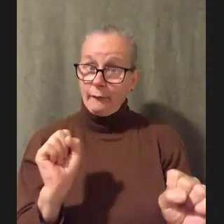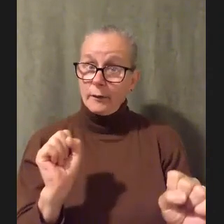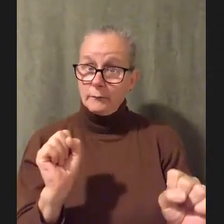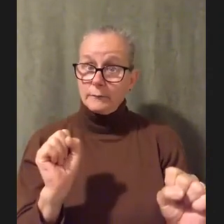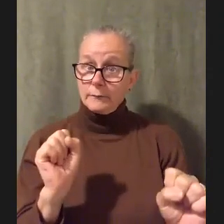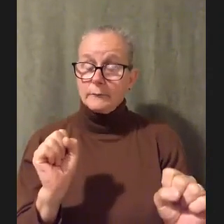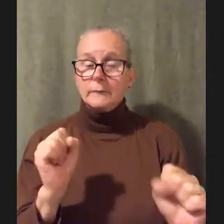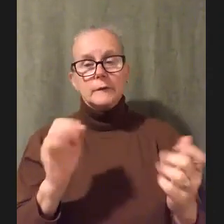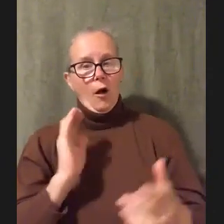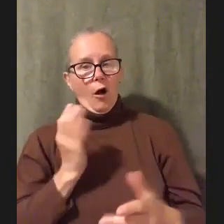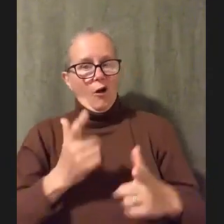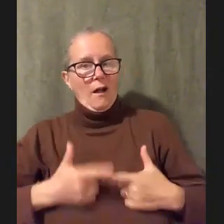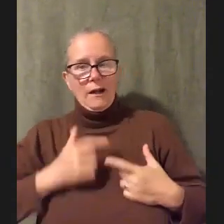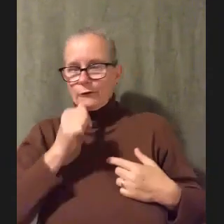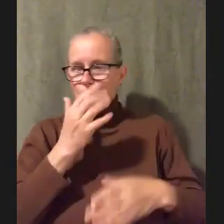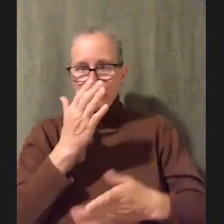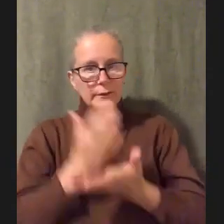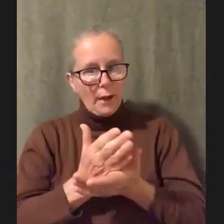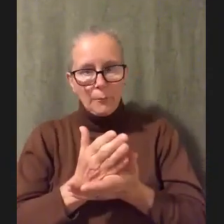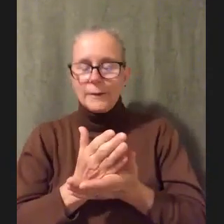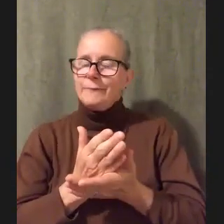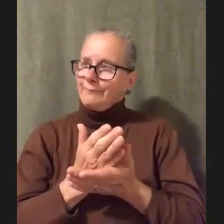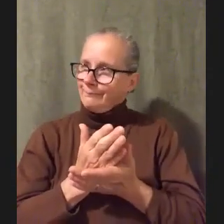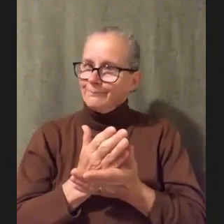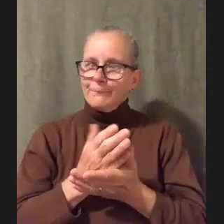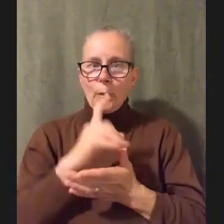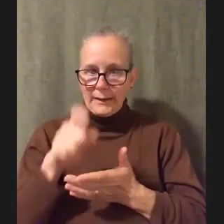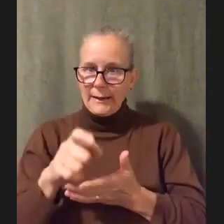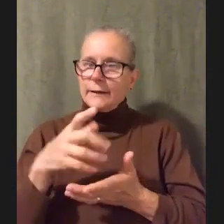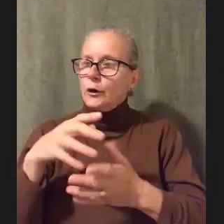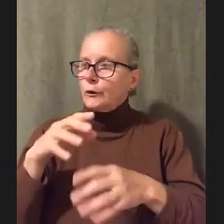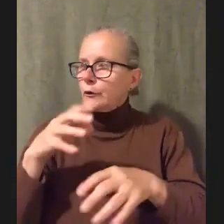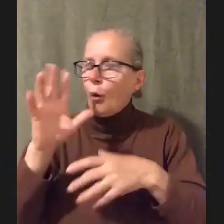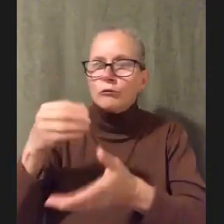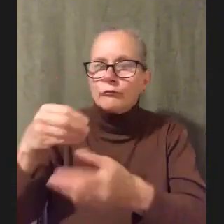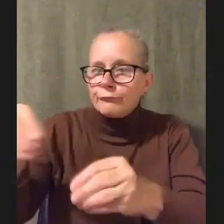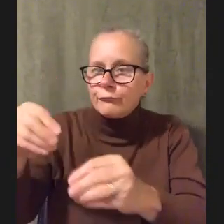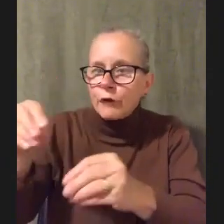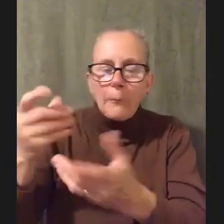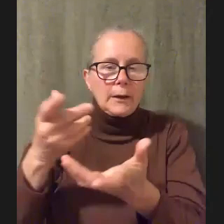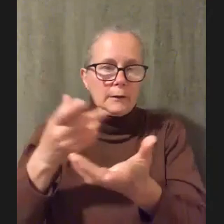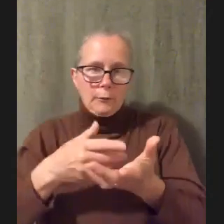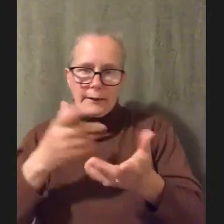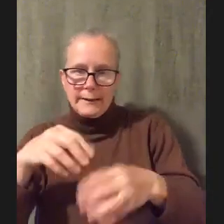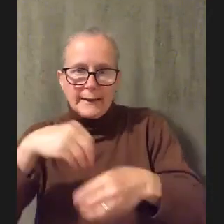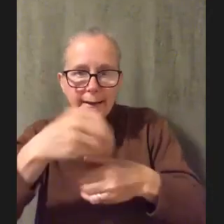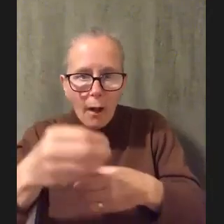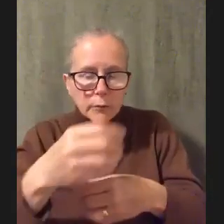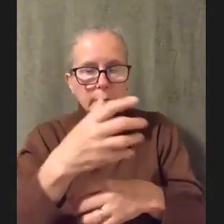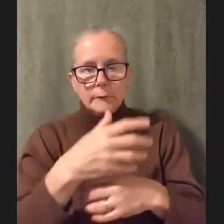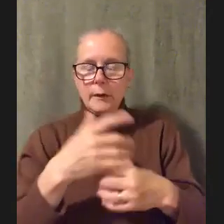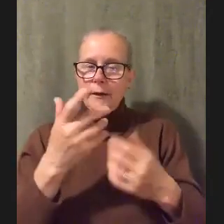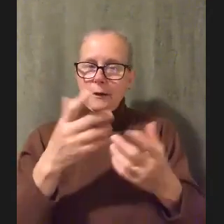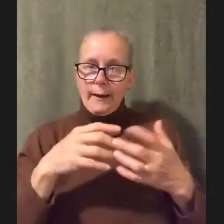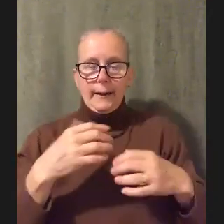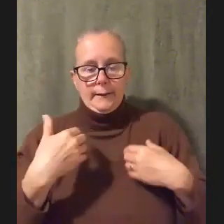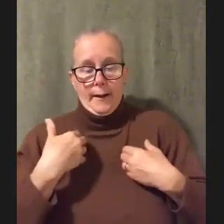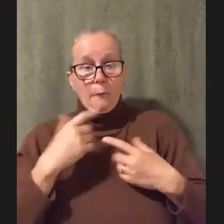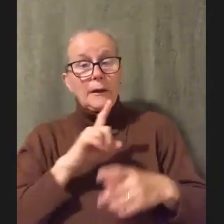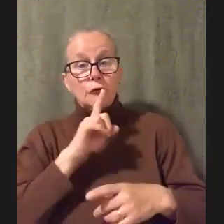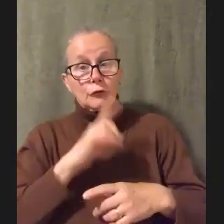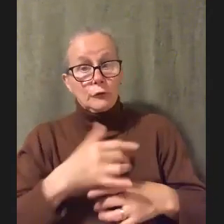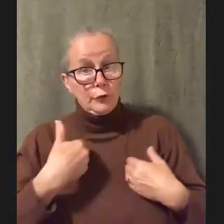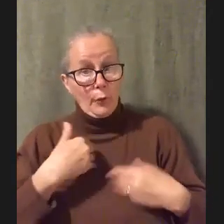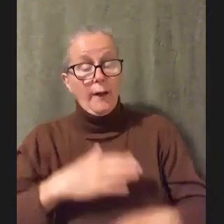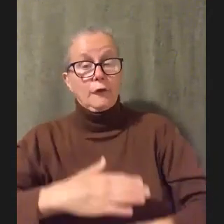Our lives don't stop. We need to get out and get food. We need to get out and get fresh air, but wearing some